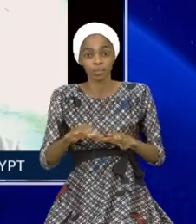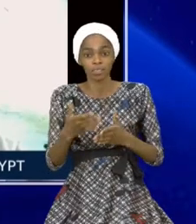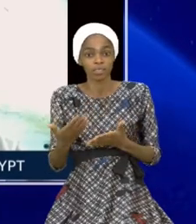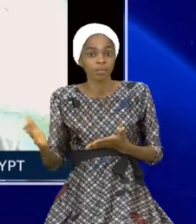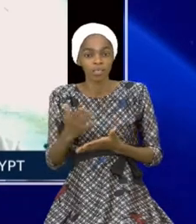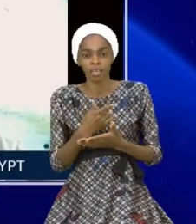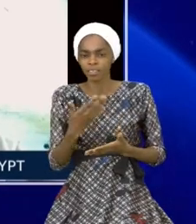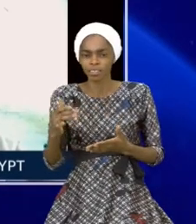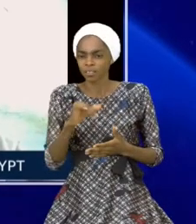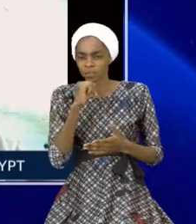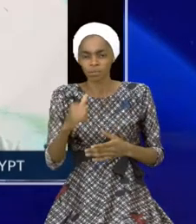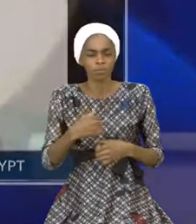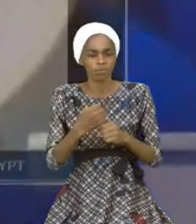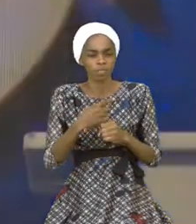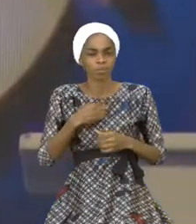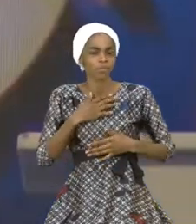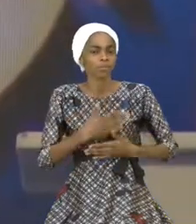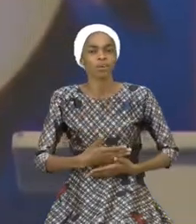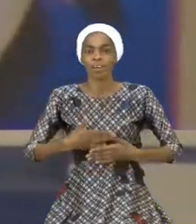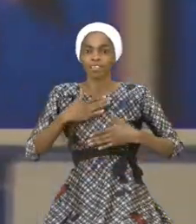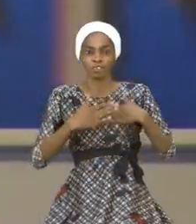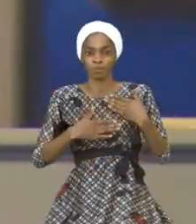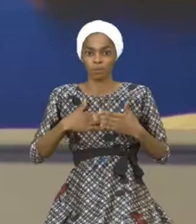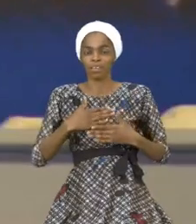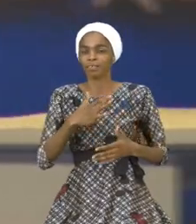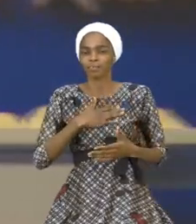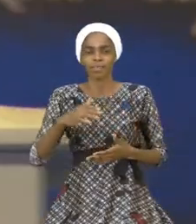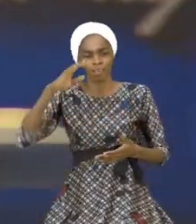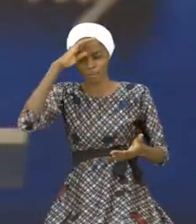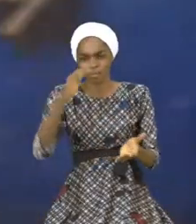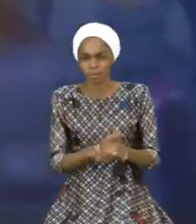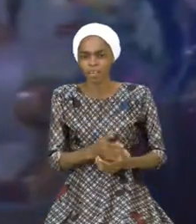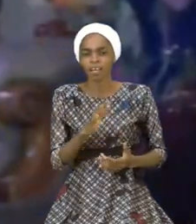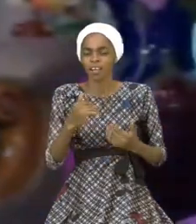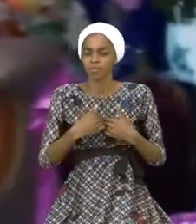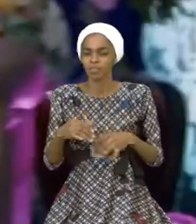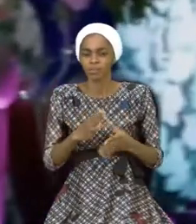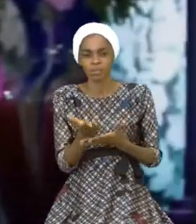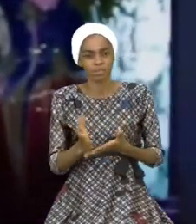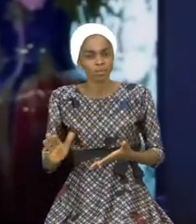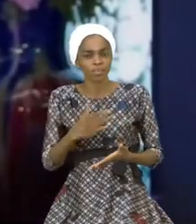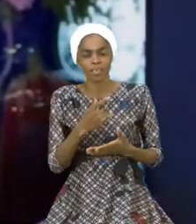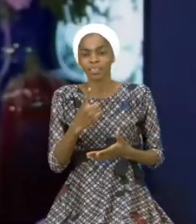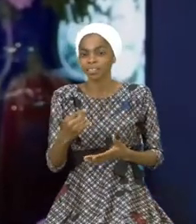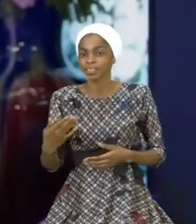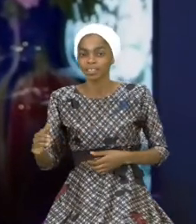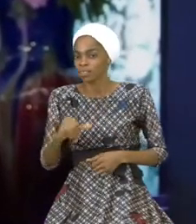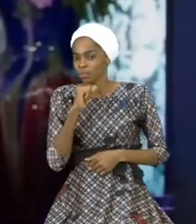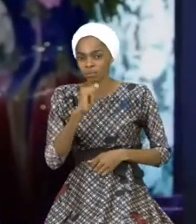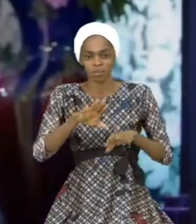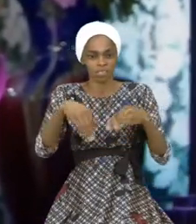make me to enjoy my husband. I've been doing something and the thing does not give me